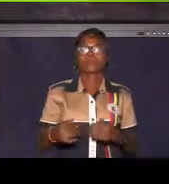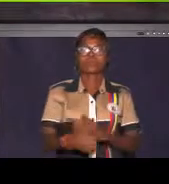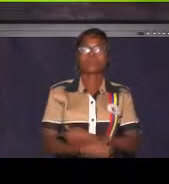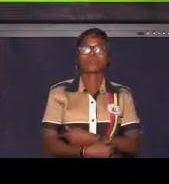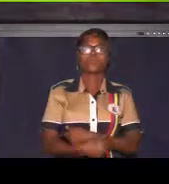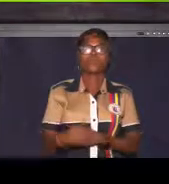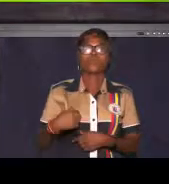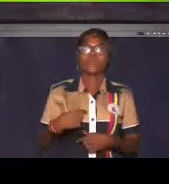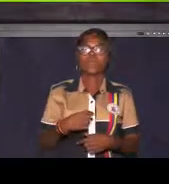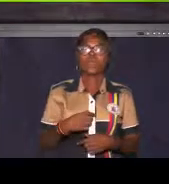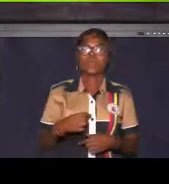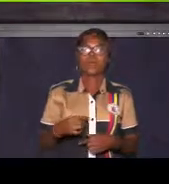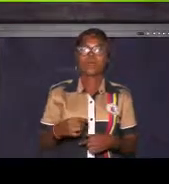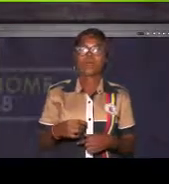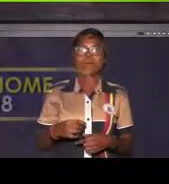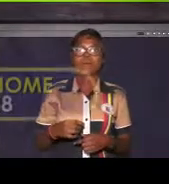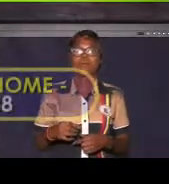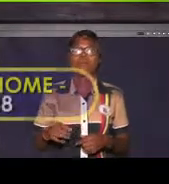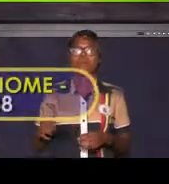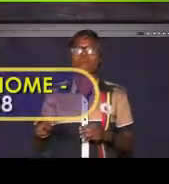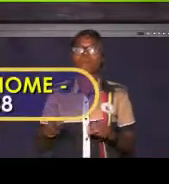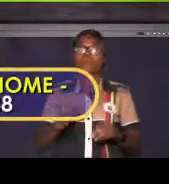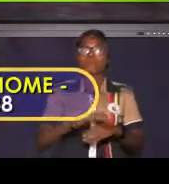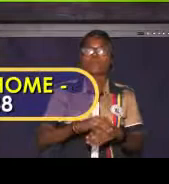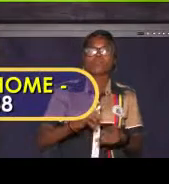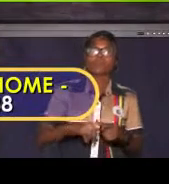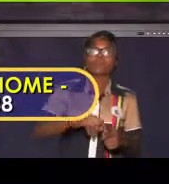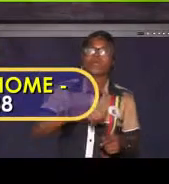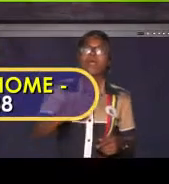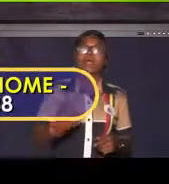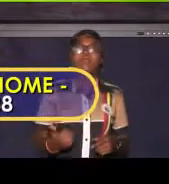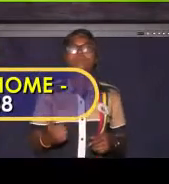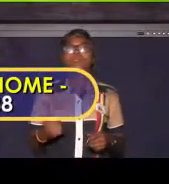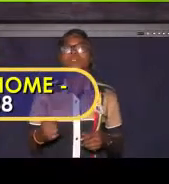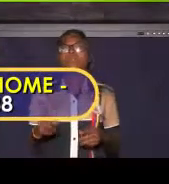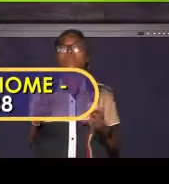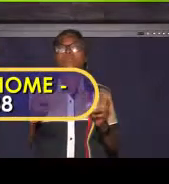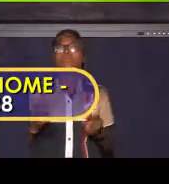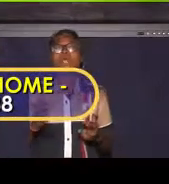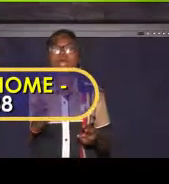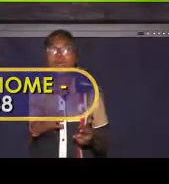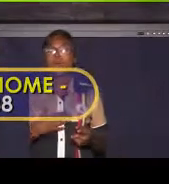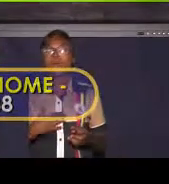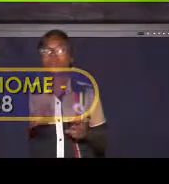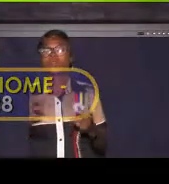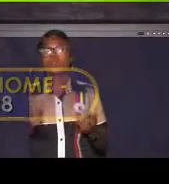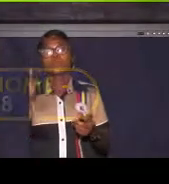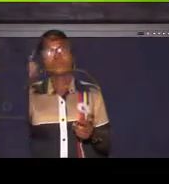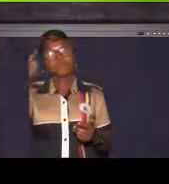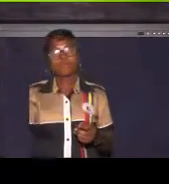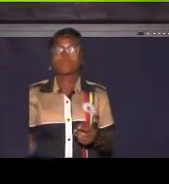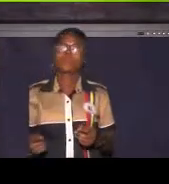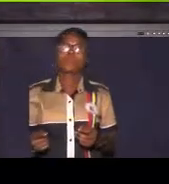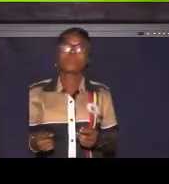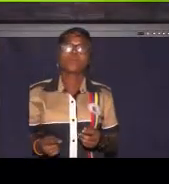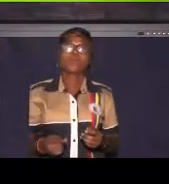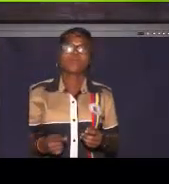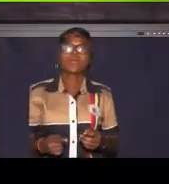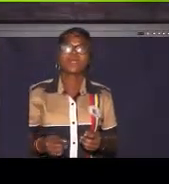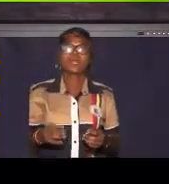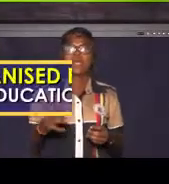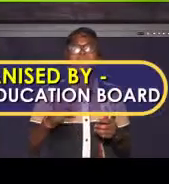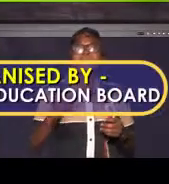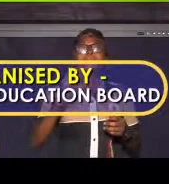on. So today we are moving on to another topic. Our topic for today is